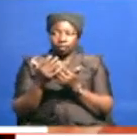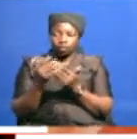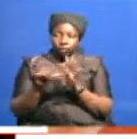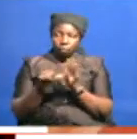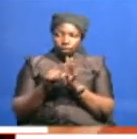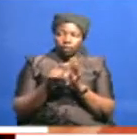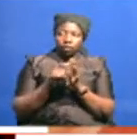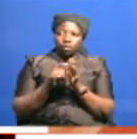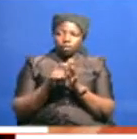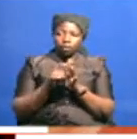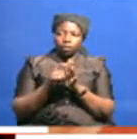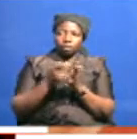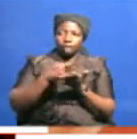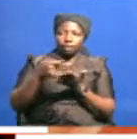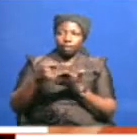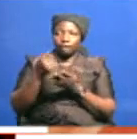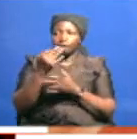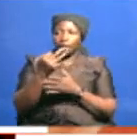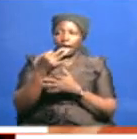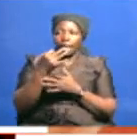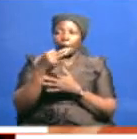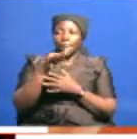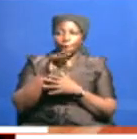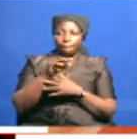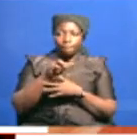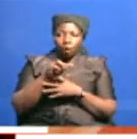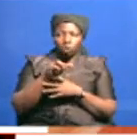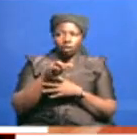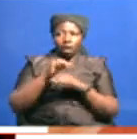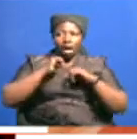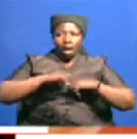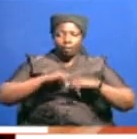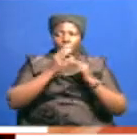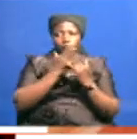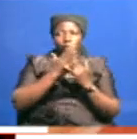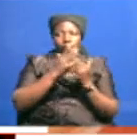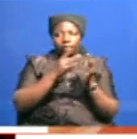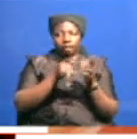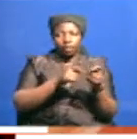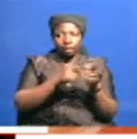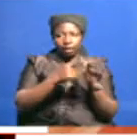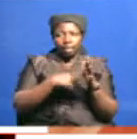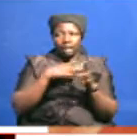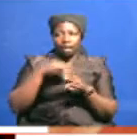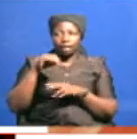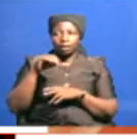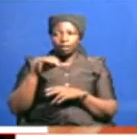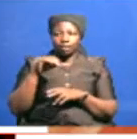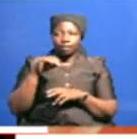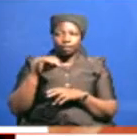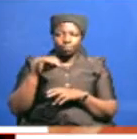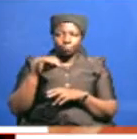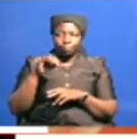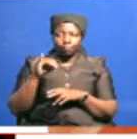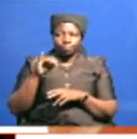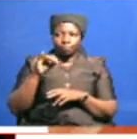shilling deal between the Ministry of Investment, Trade and Industry and IFC. The three-year cooperation agreement will support,